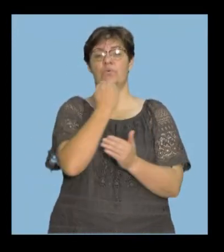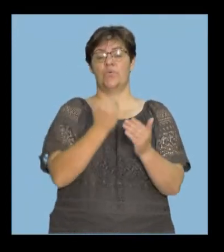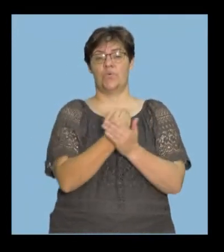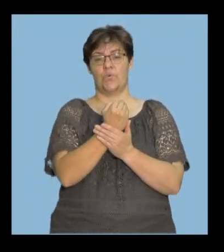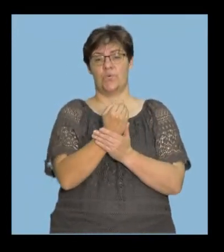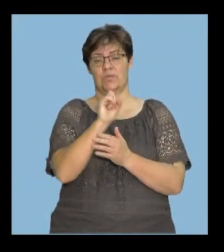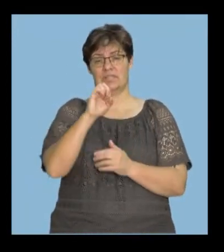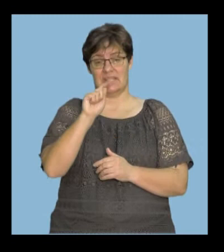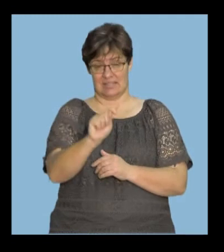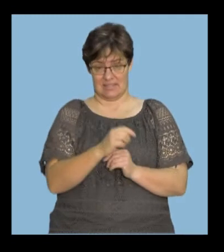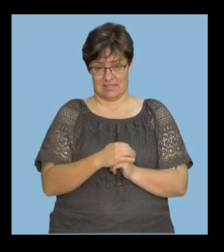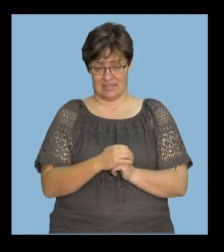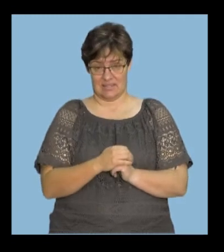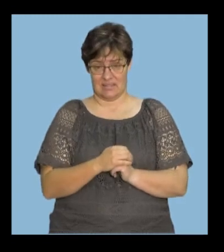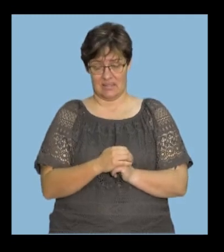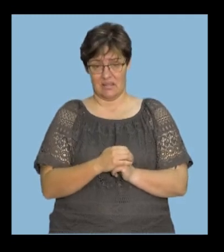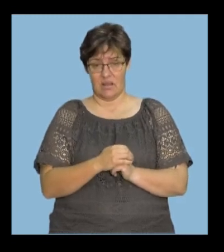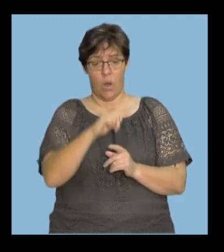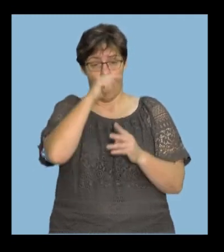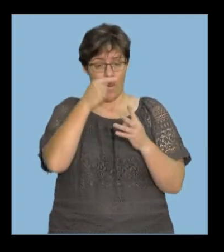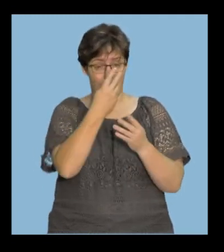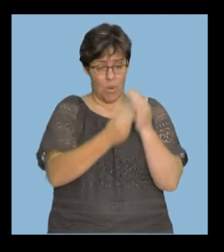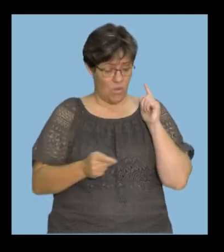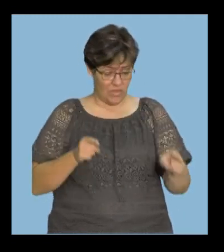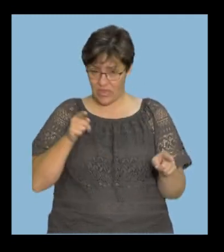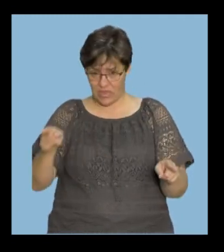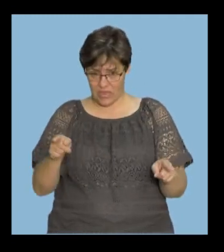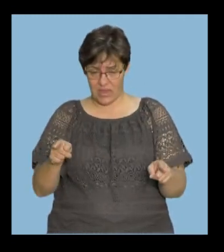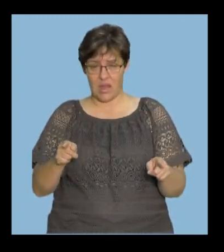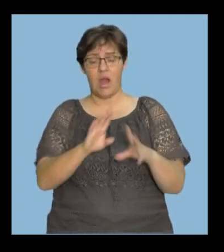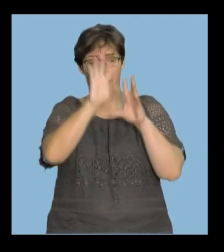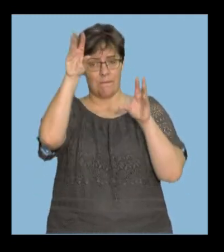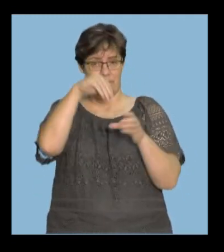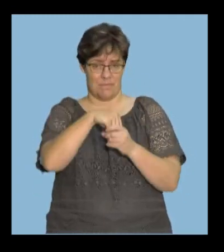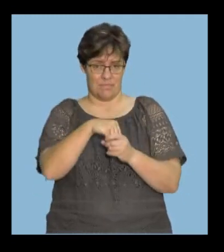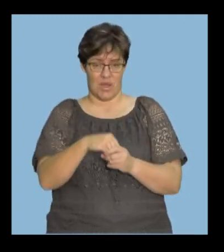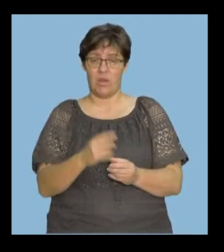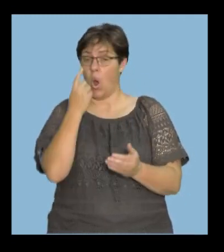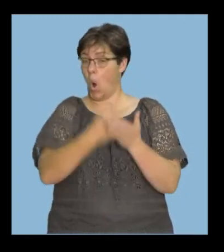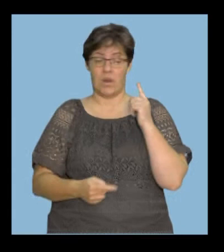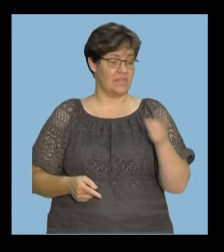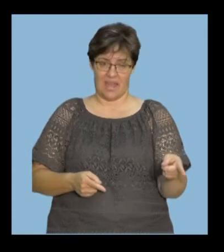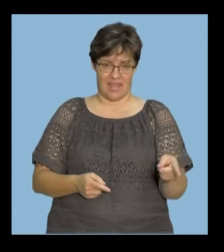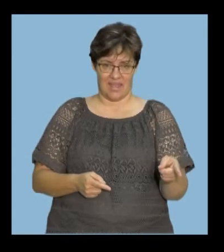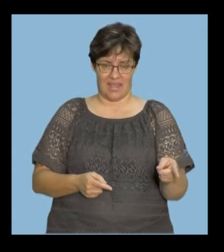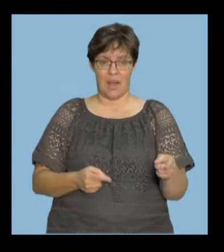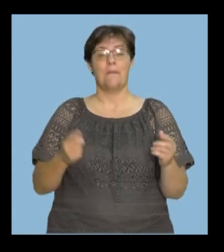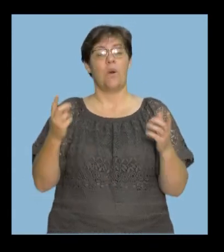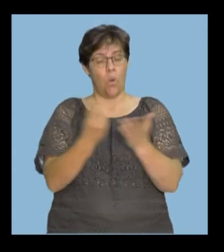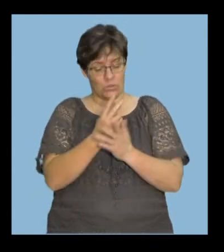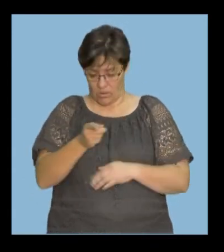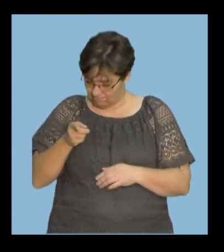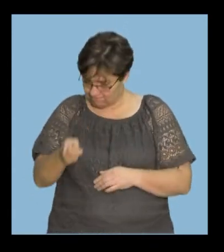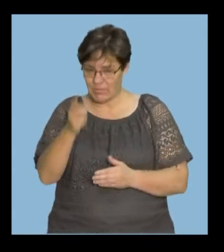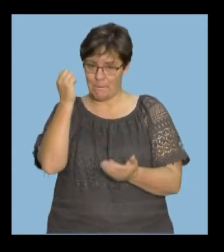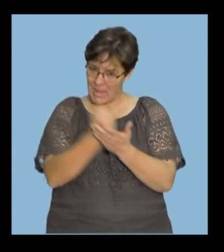that contains all of the elements that are in both sets. So it's not just in one, but they must be